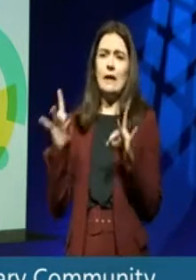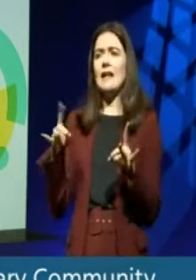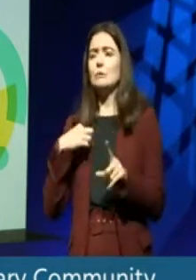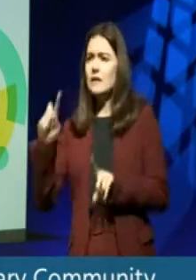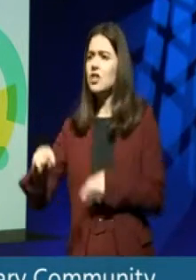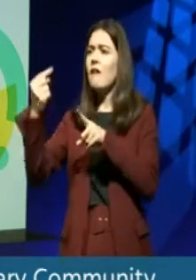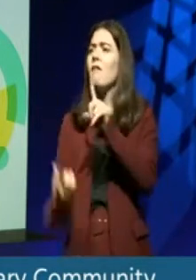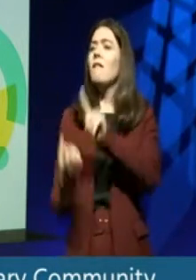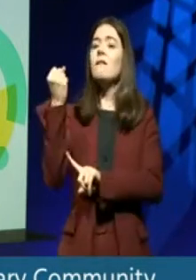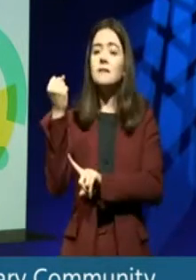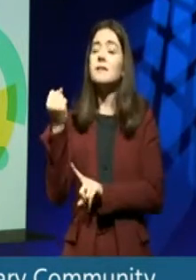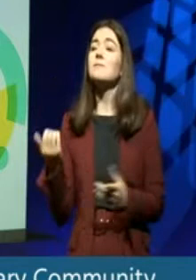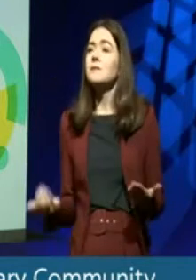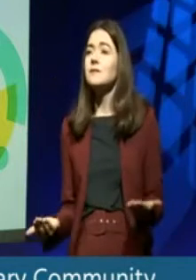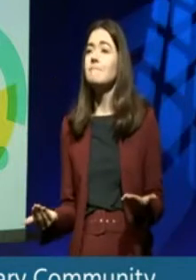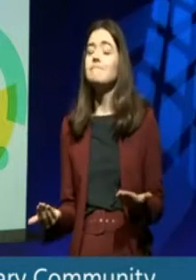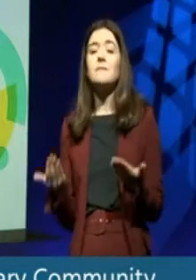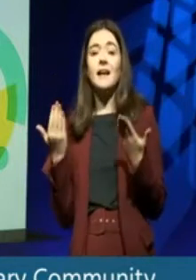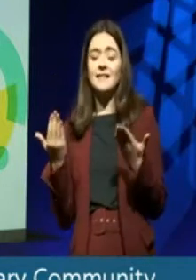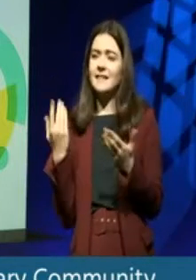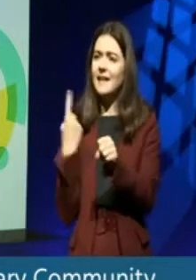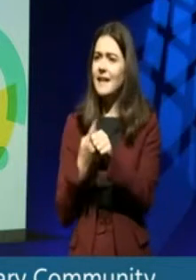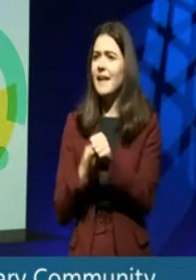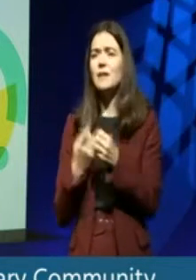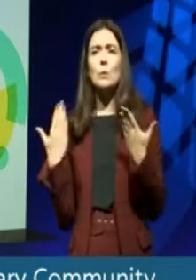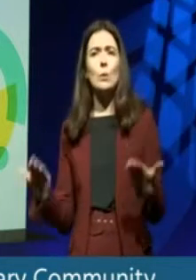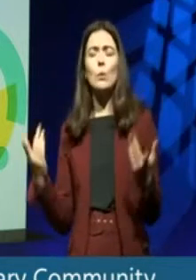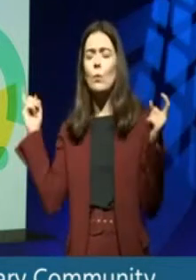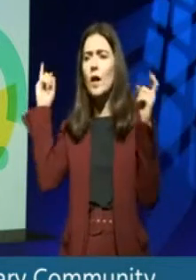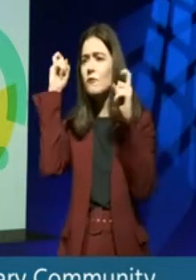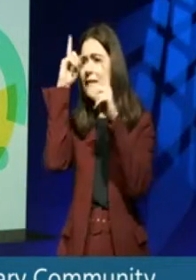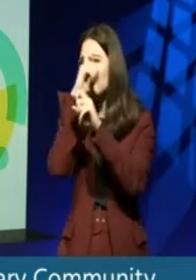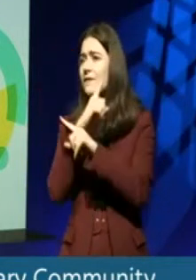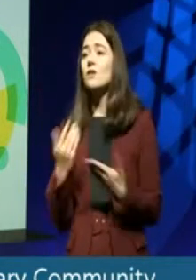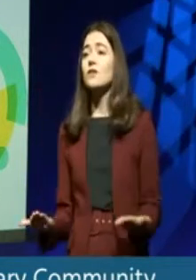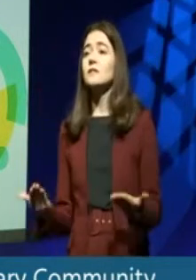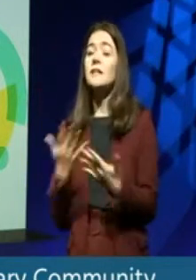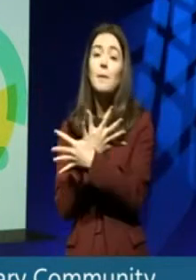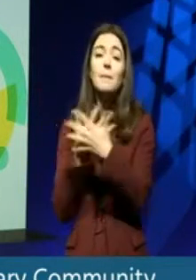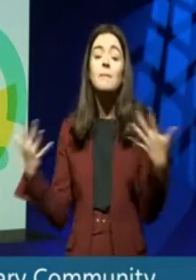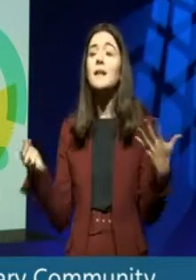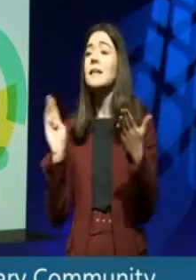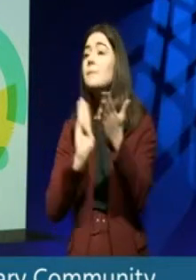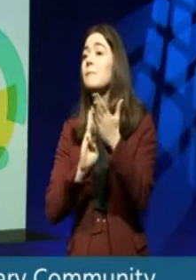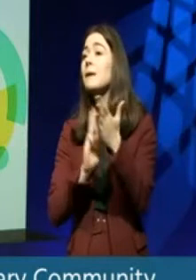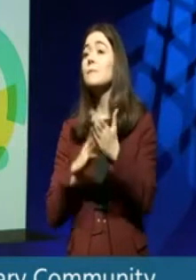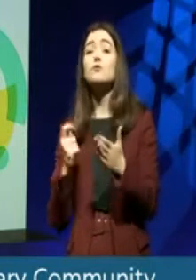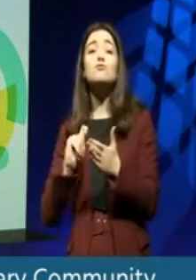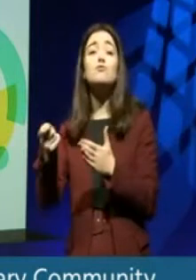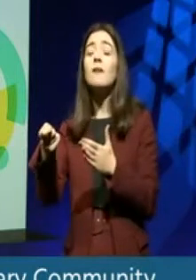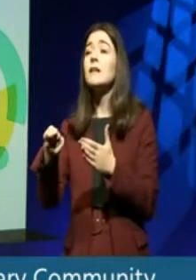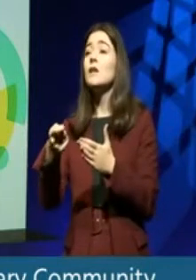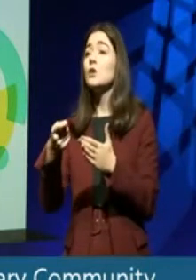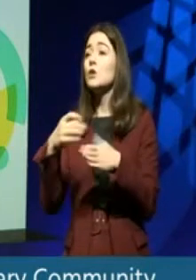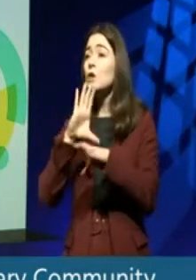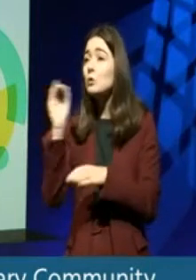And again, you know, it was very difficult, and many members of the traveller community, many members from other ethnic minority groups, find